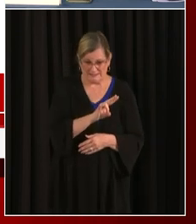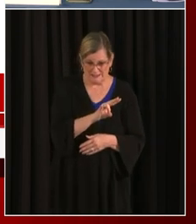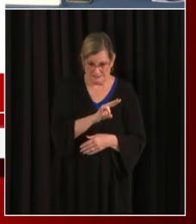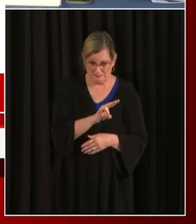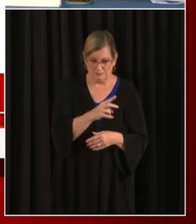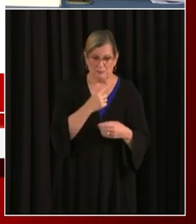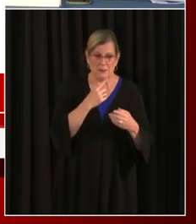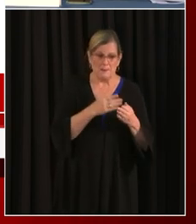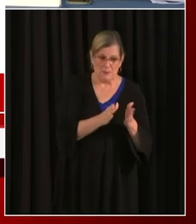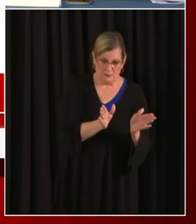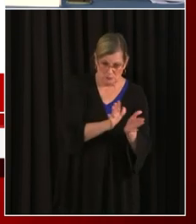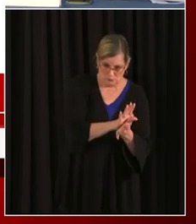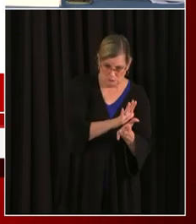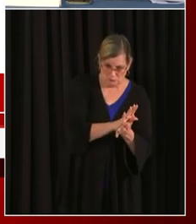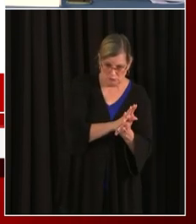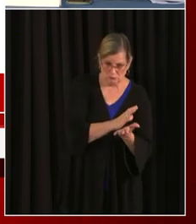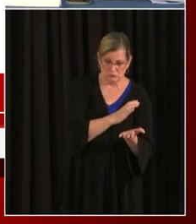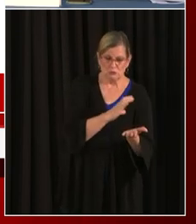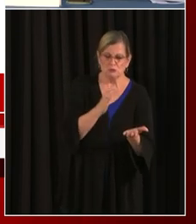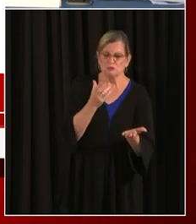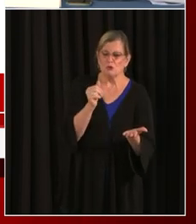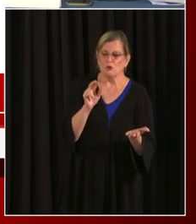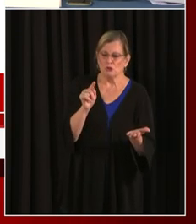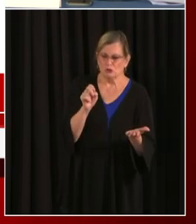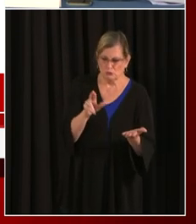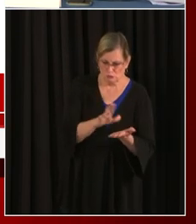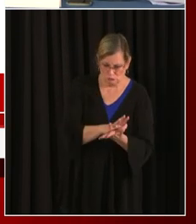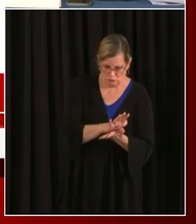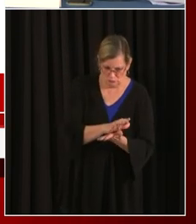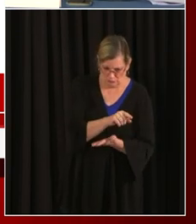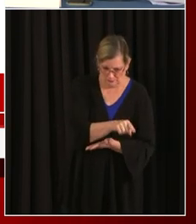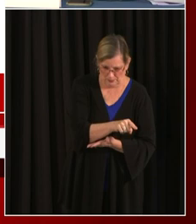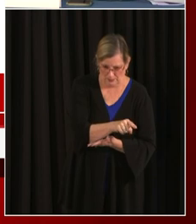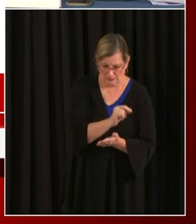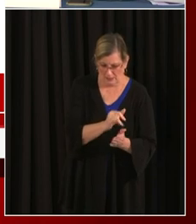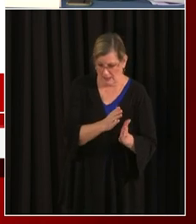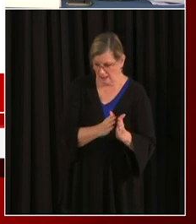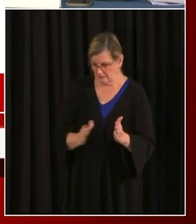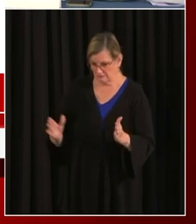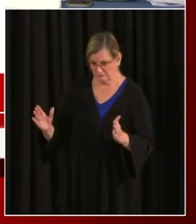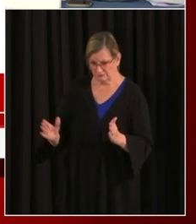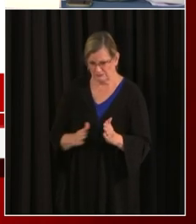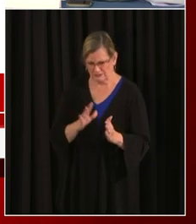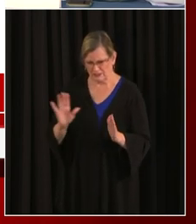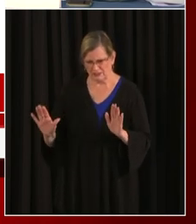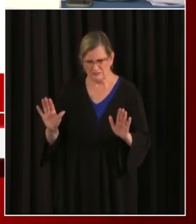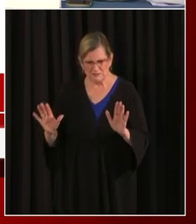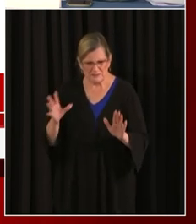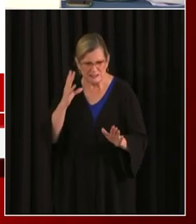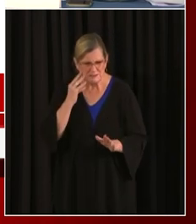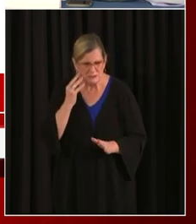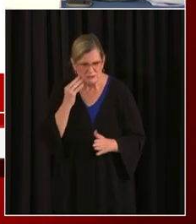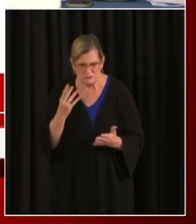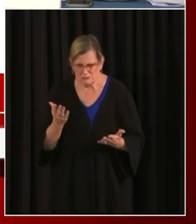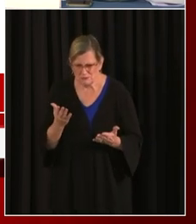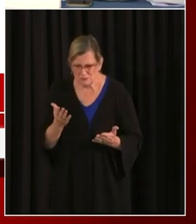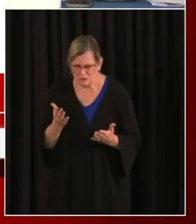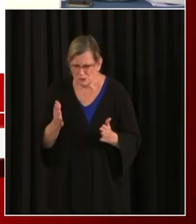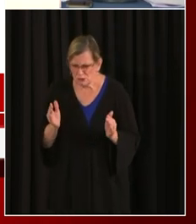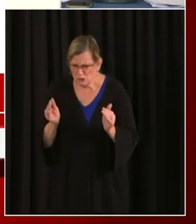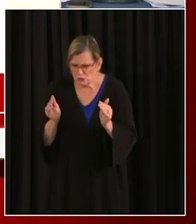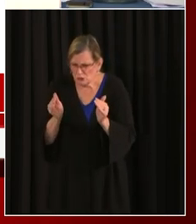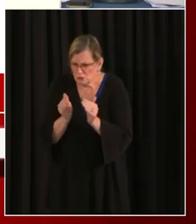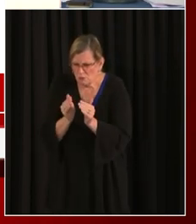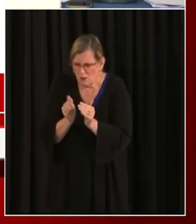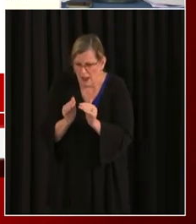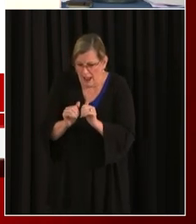offering a range of in-person experiences, from most of their students being back in the buildings learning in cohorts to the schools bringing